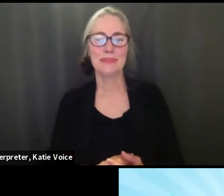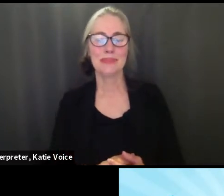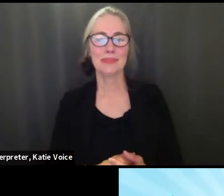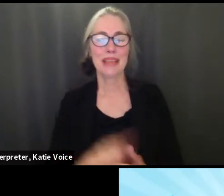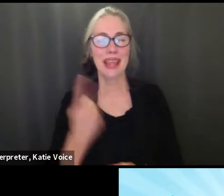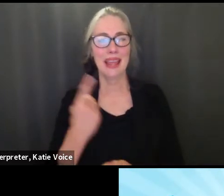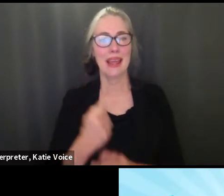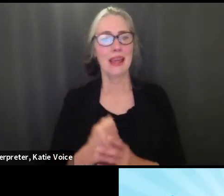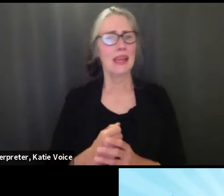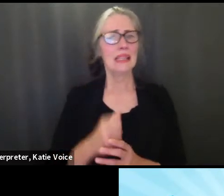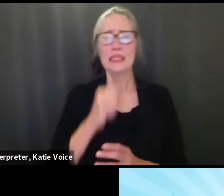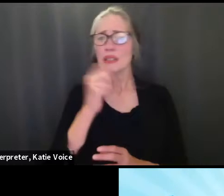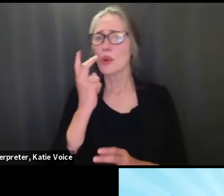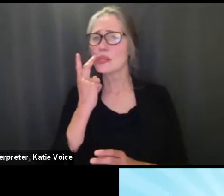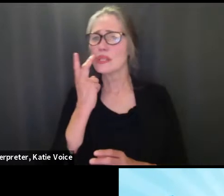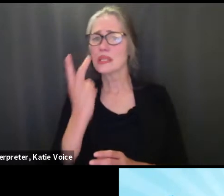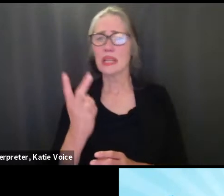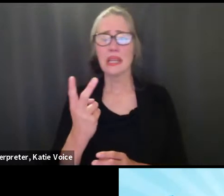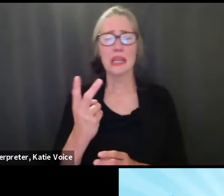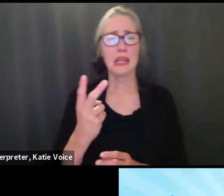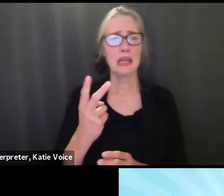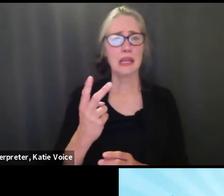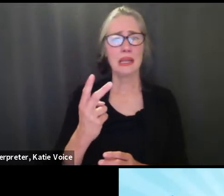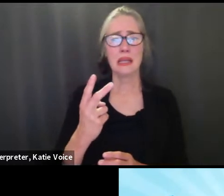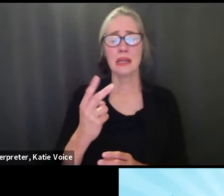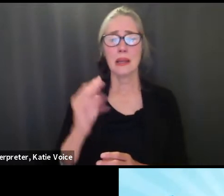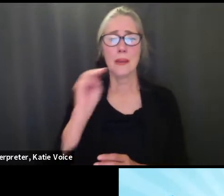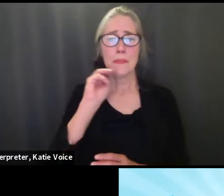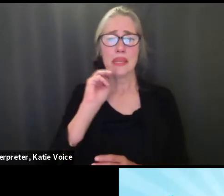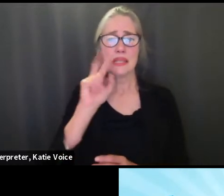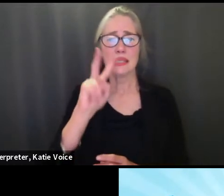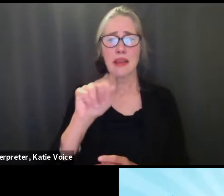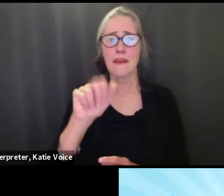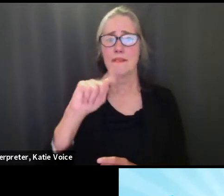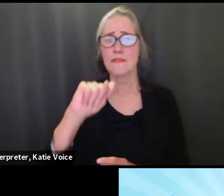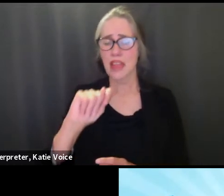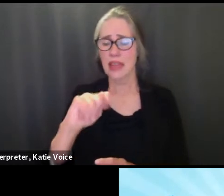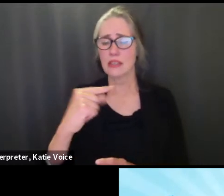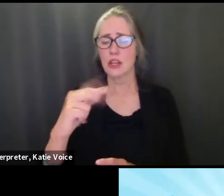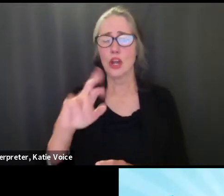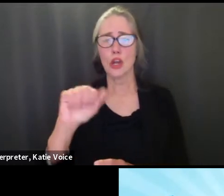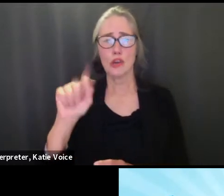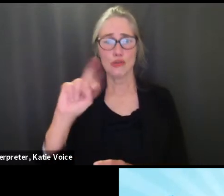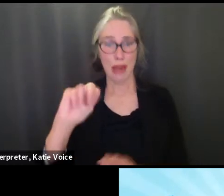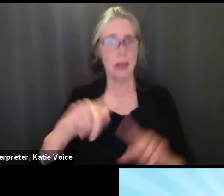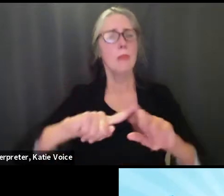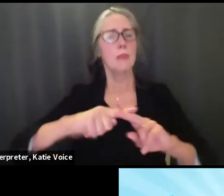Ms. Beth Grant online, but I will start with Ana Marie and I will loop back.